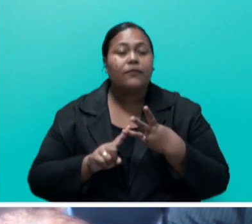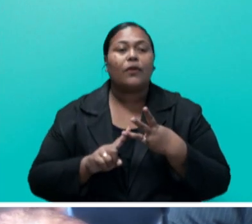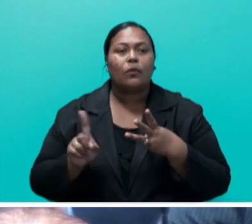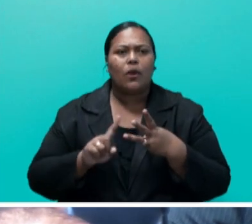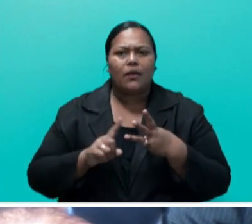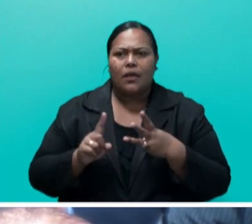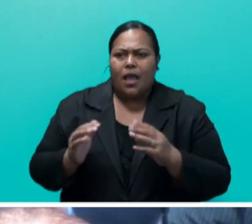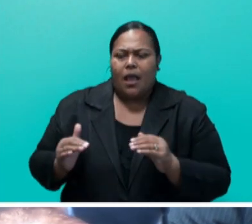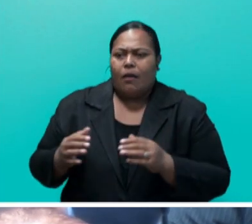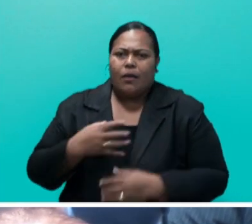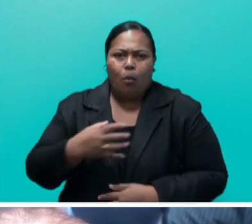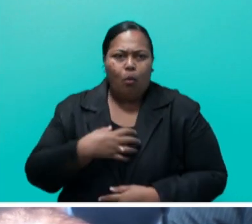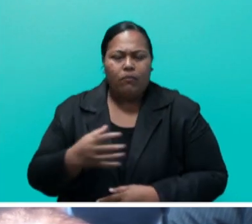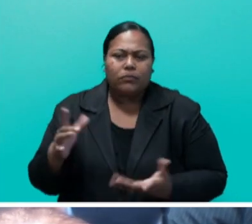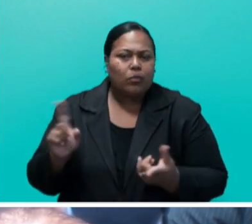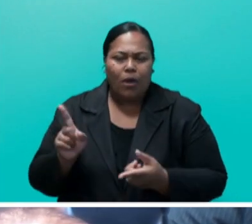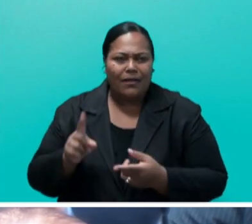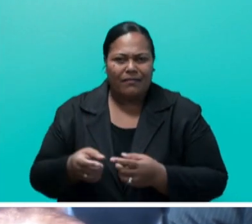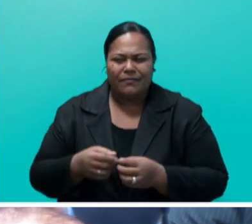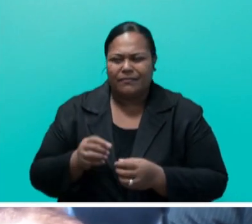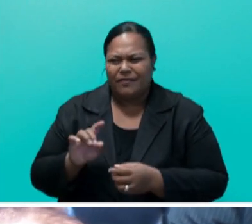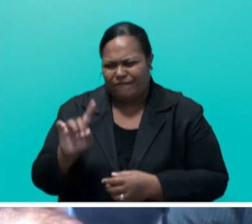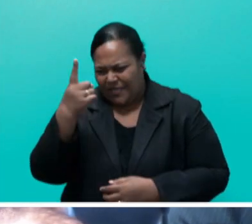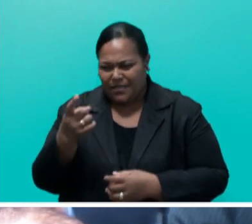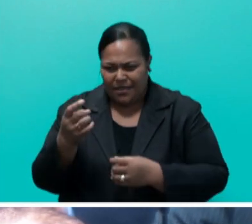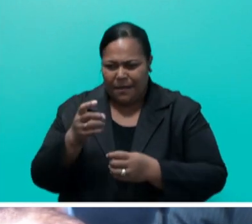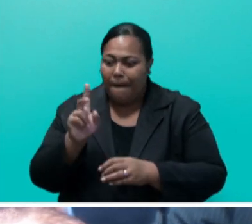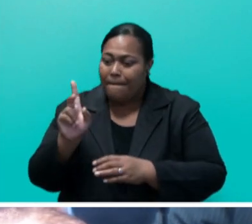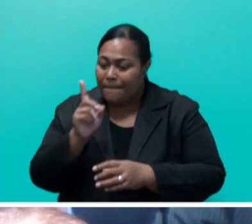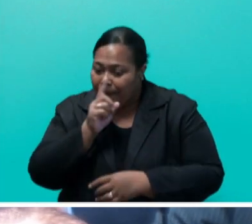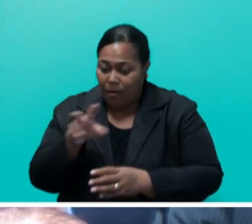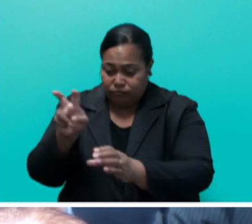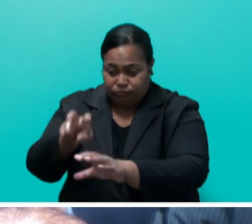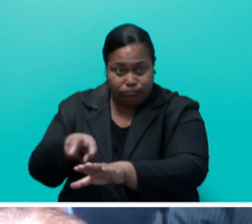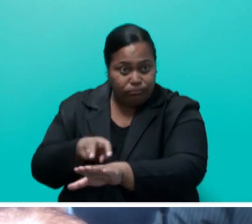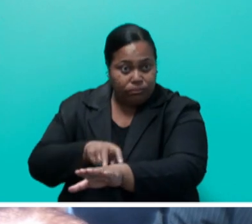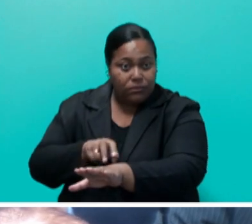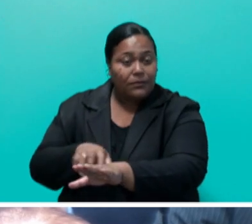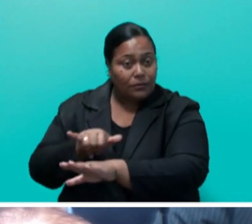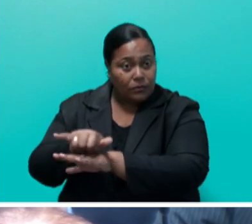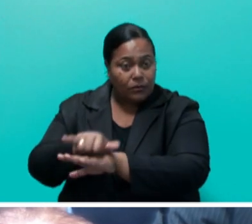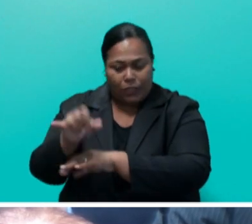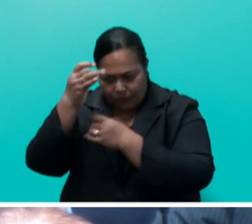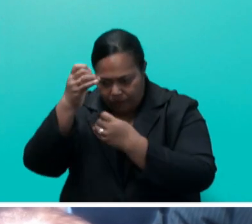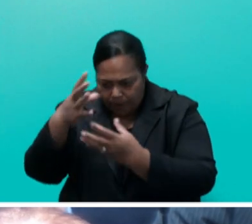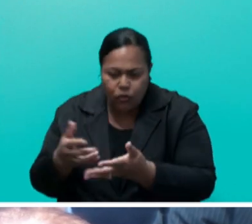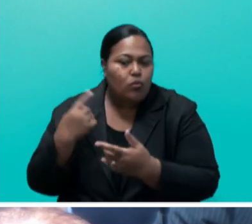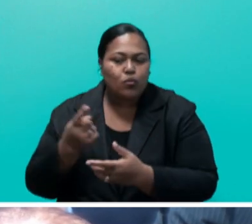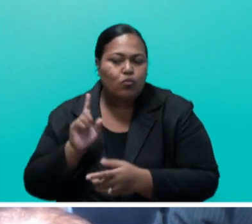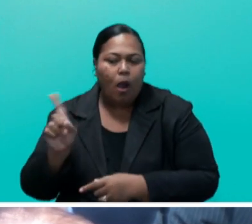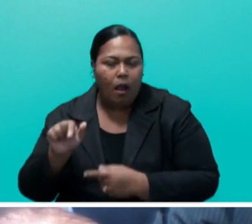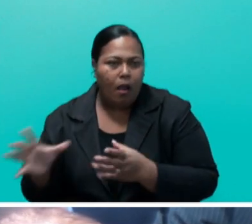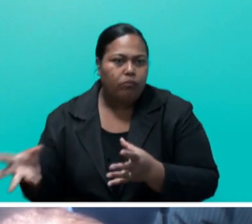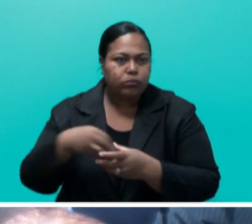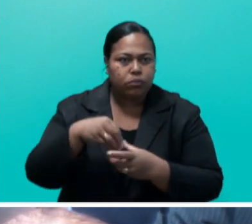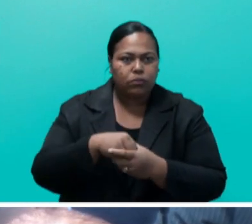Passenger Information. This in collaboration with the United Nations Office of Counterterrorism. We are implementing systems to